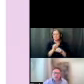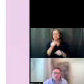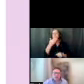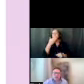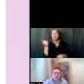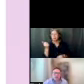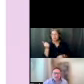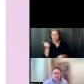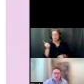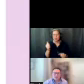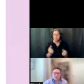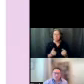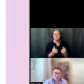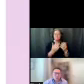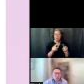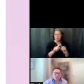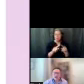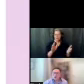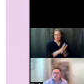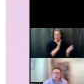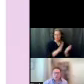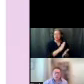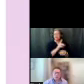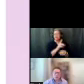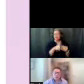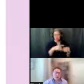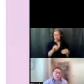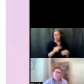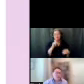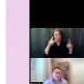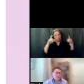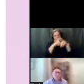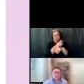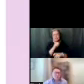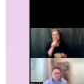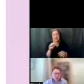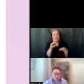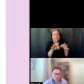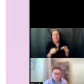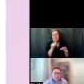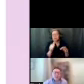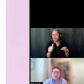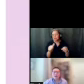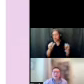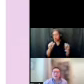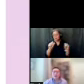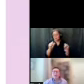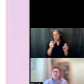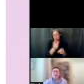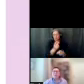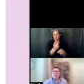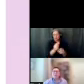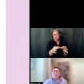the handouts are complex, way too complex, and not in the appropriate language either. And